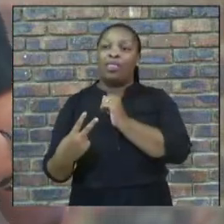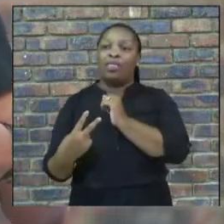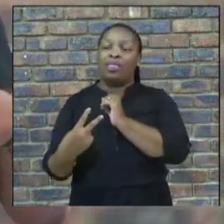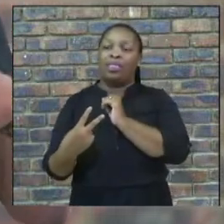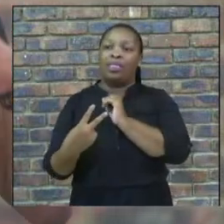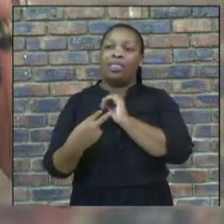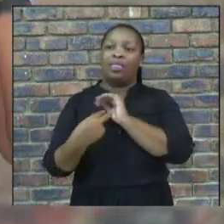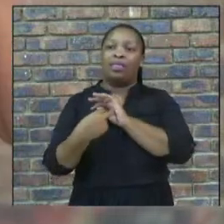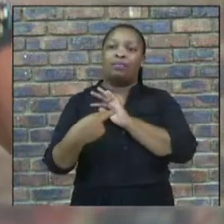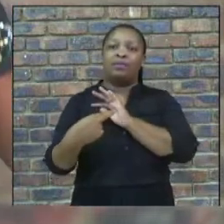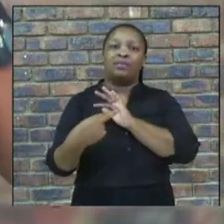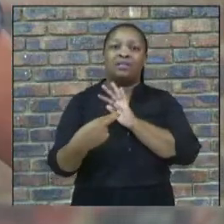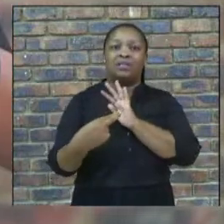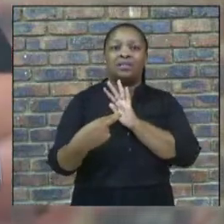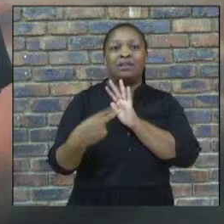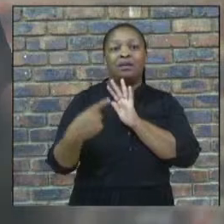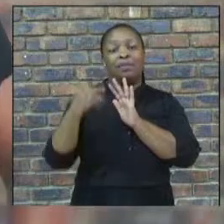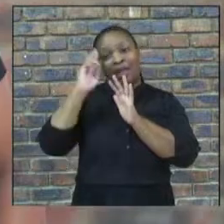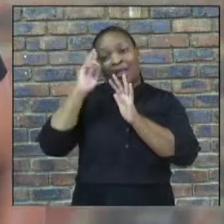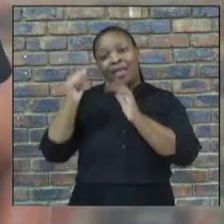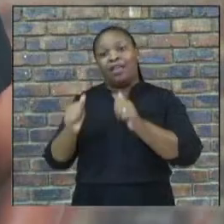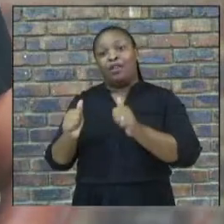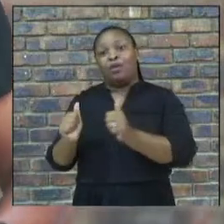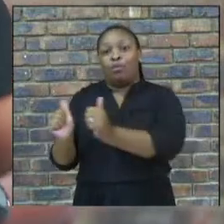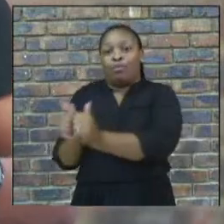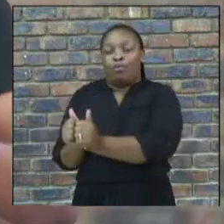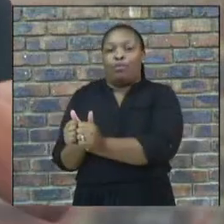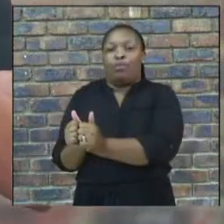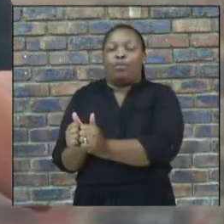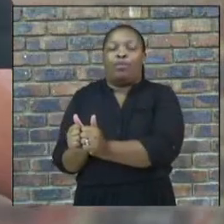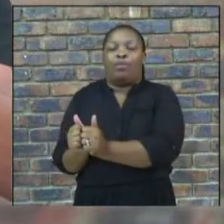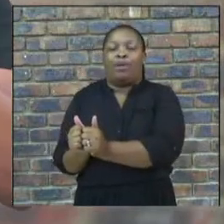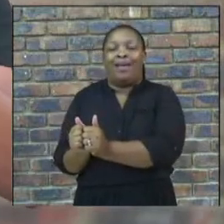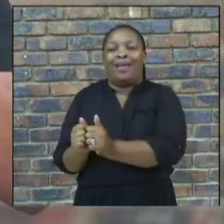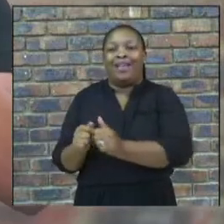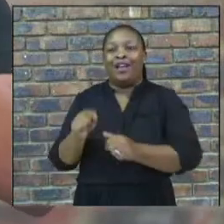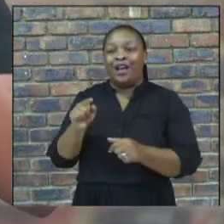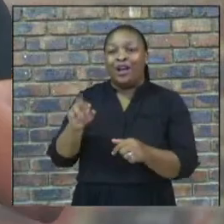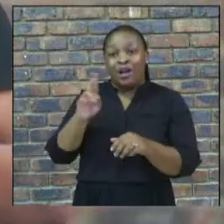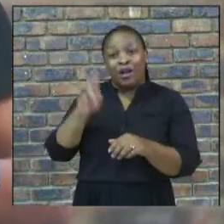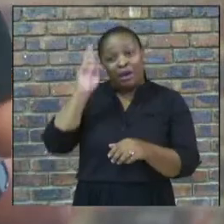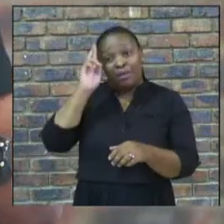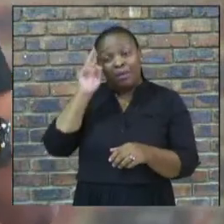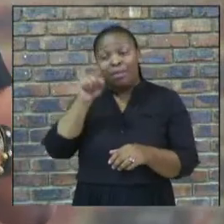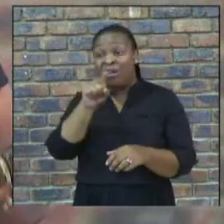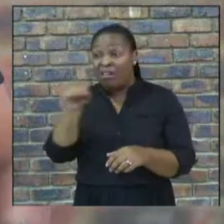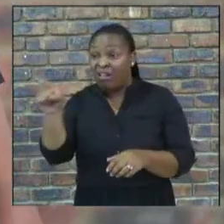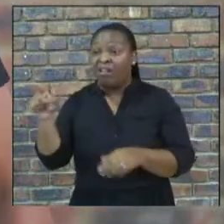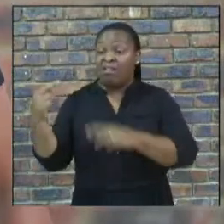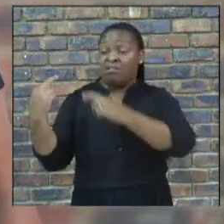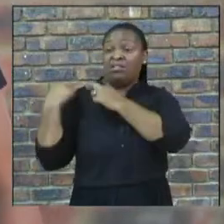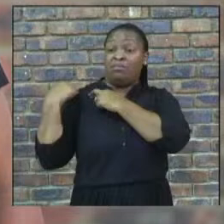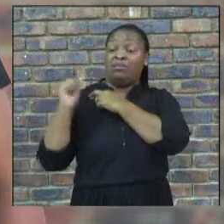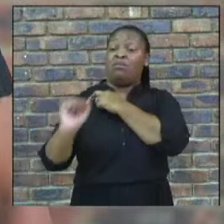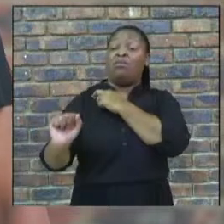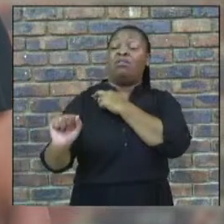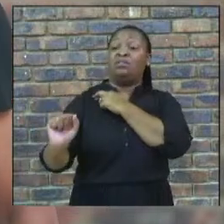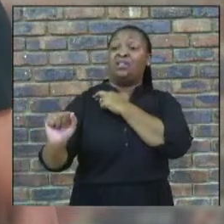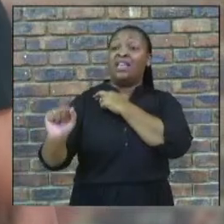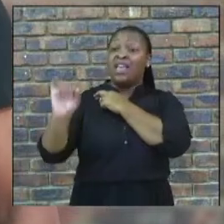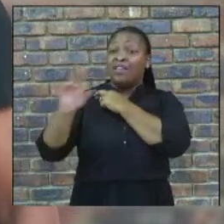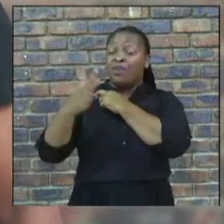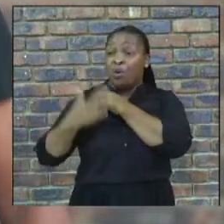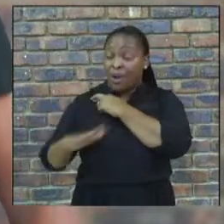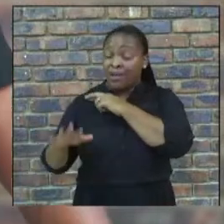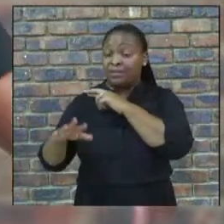representative but also participator. It means you also have the responsibility of seeking information.